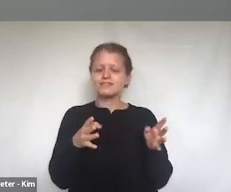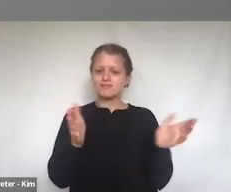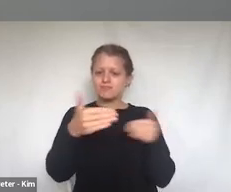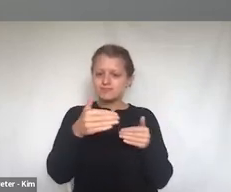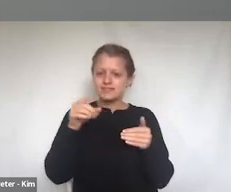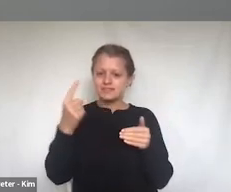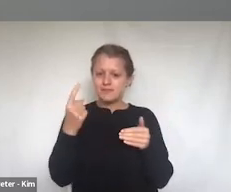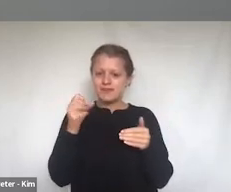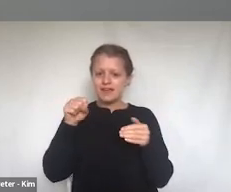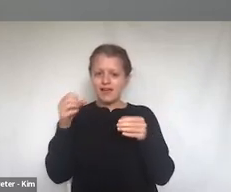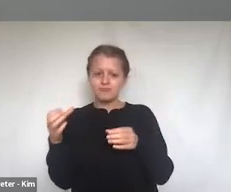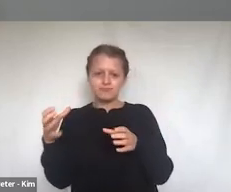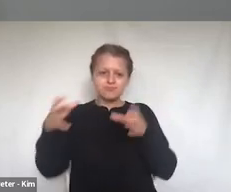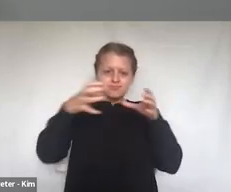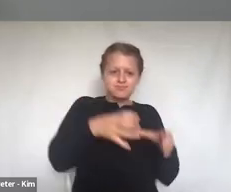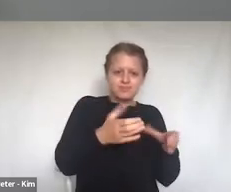that also is,